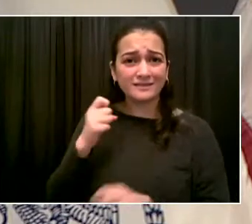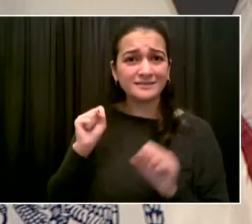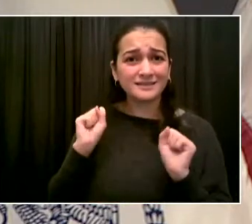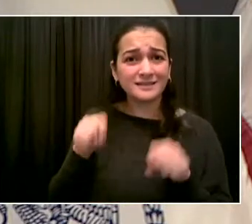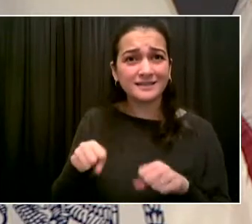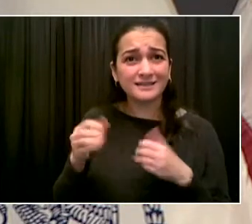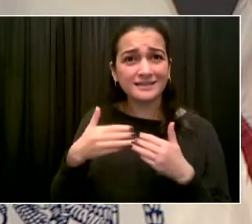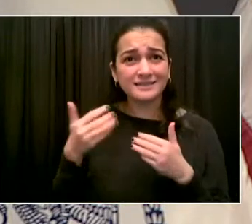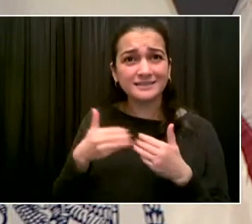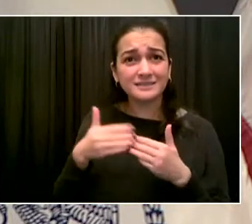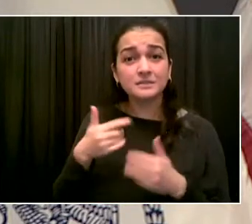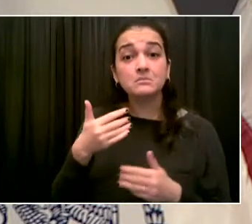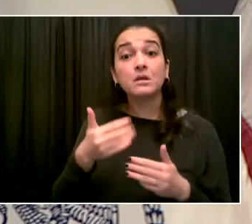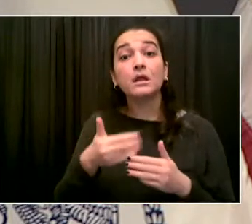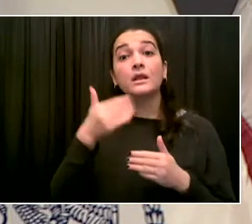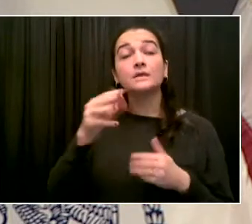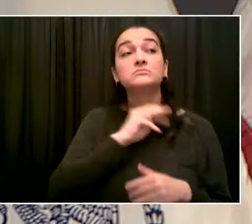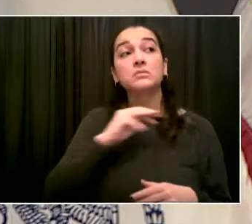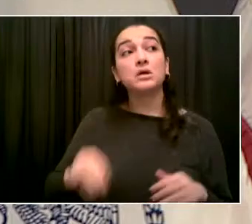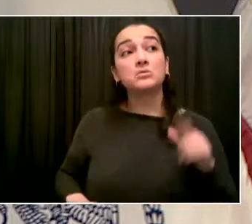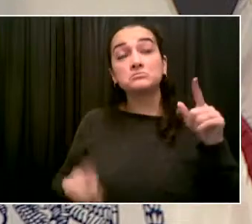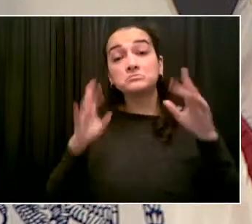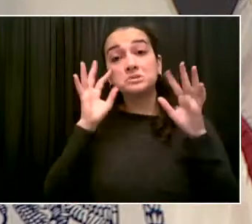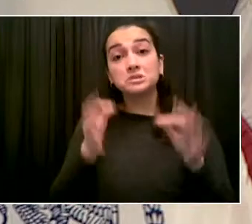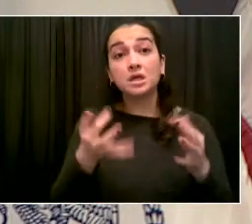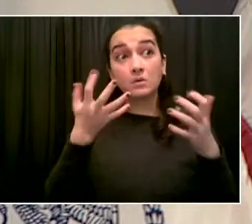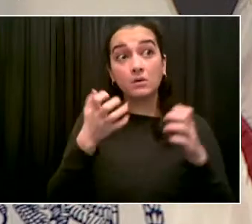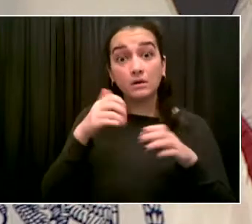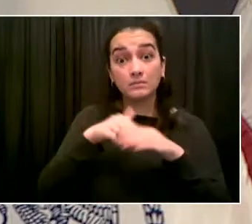about what's happening as we fight back COVID.